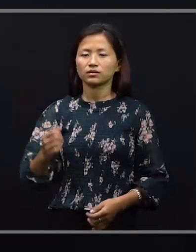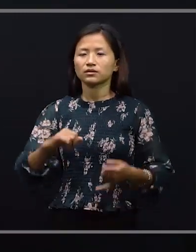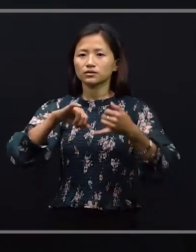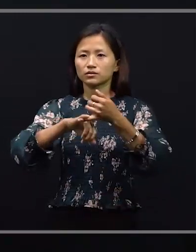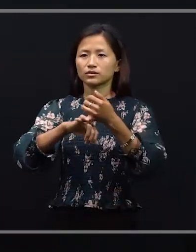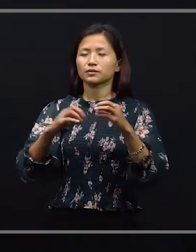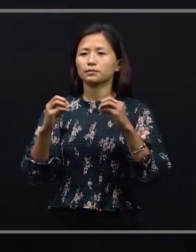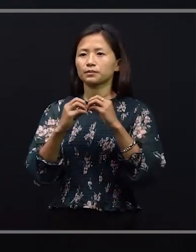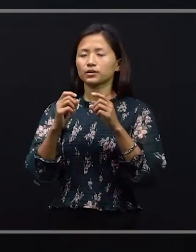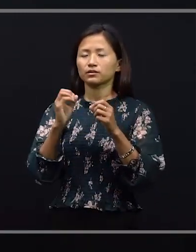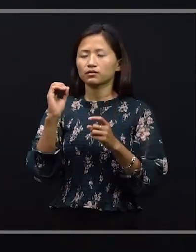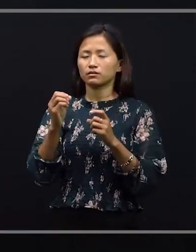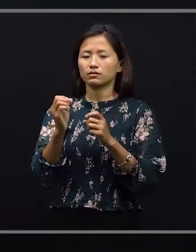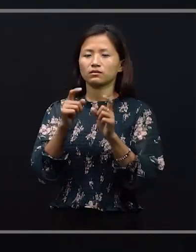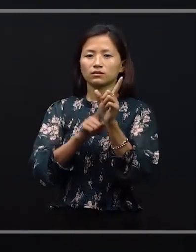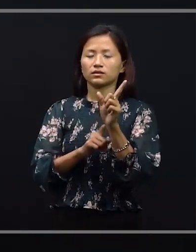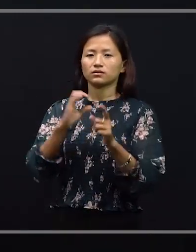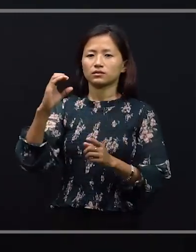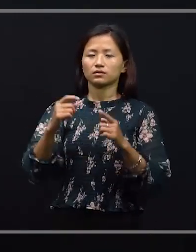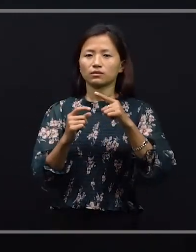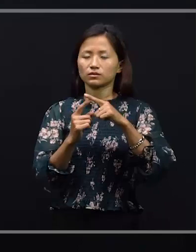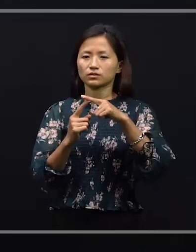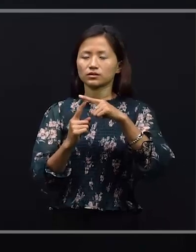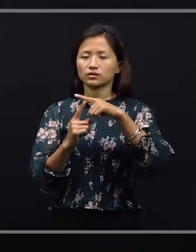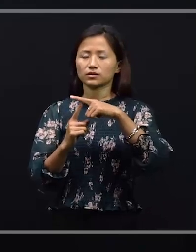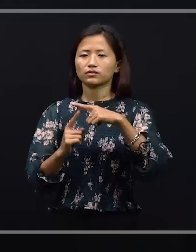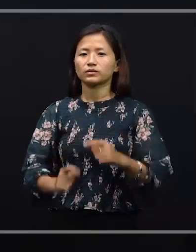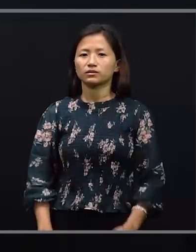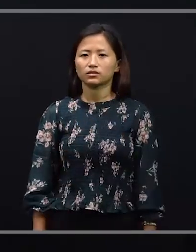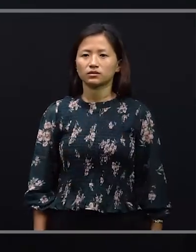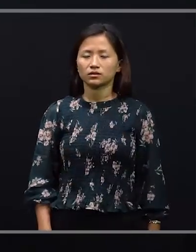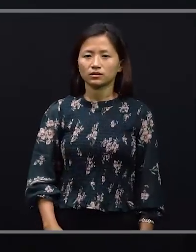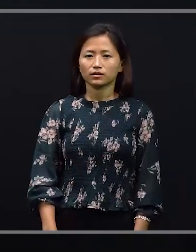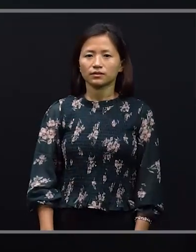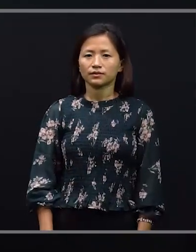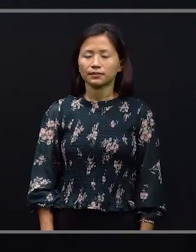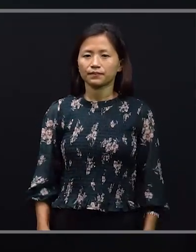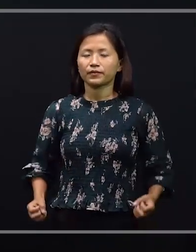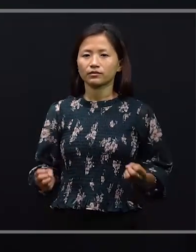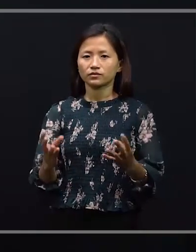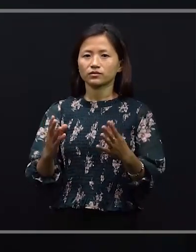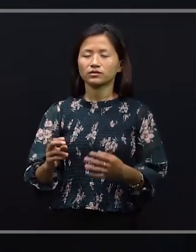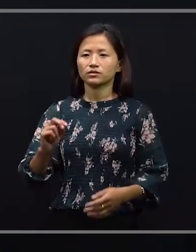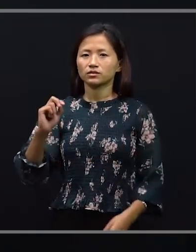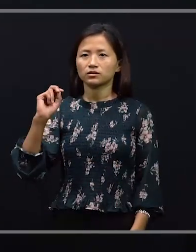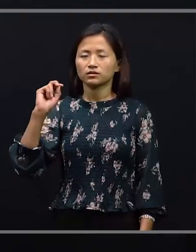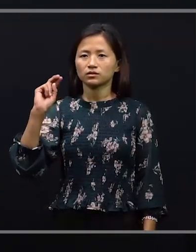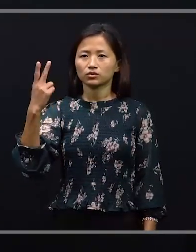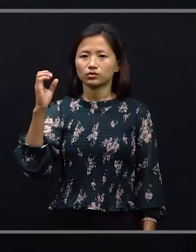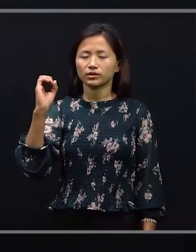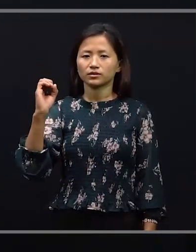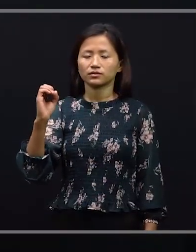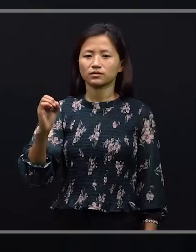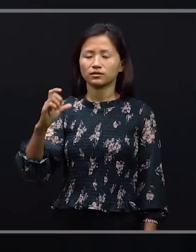and boycott movement. Okay, now during the beginning of the 20th